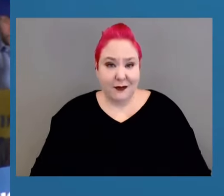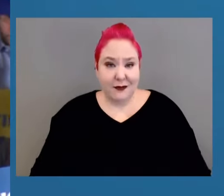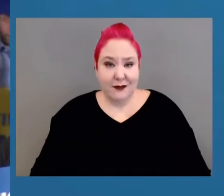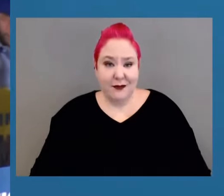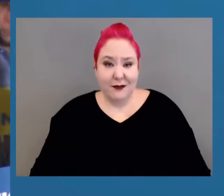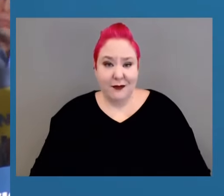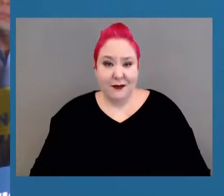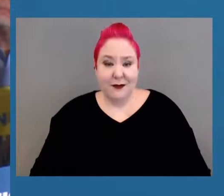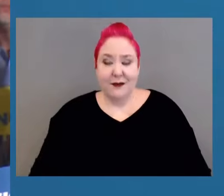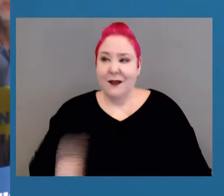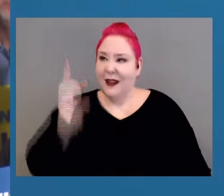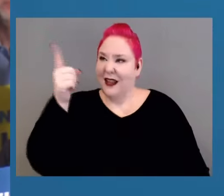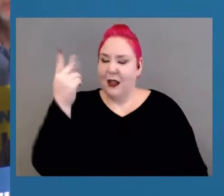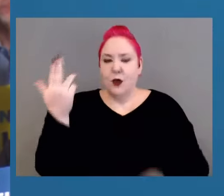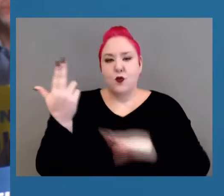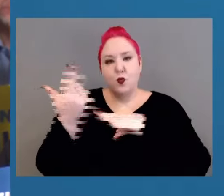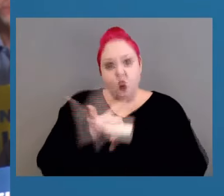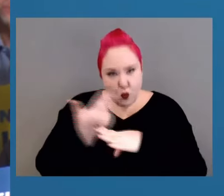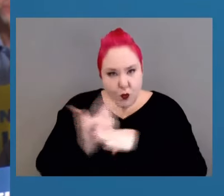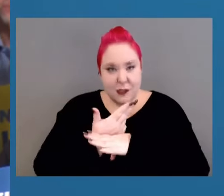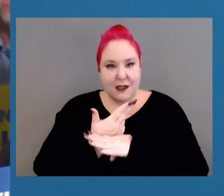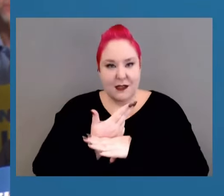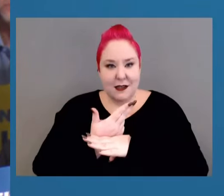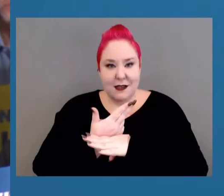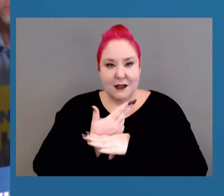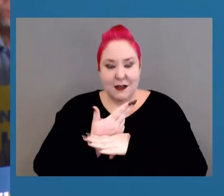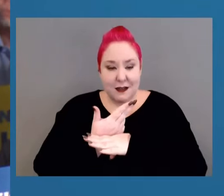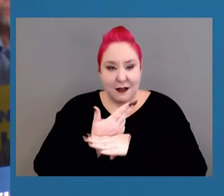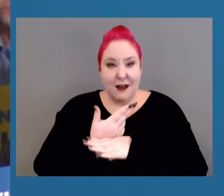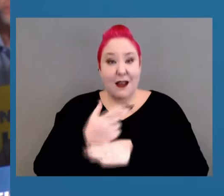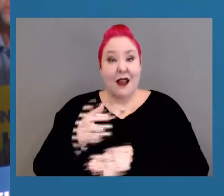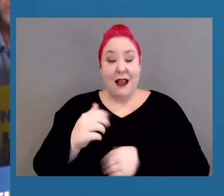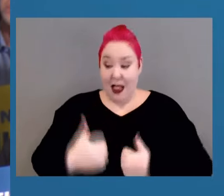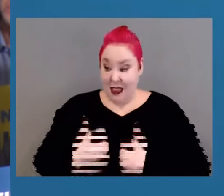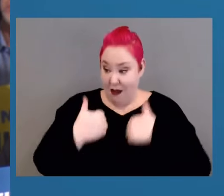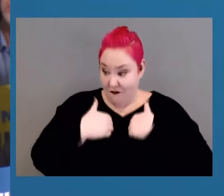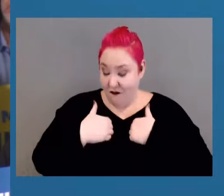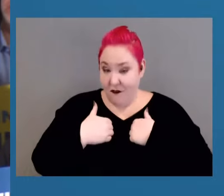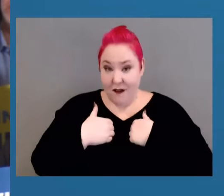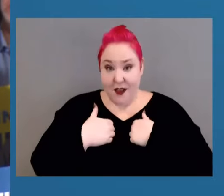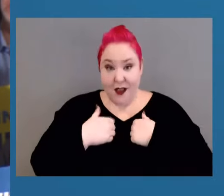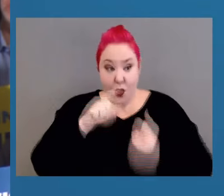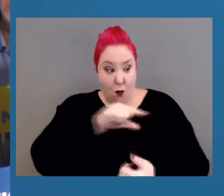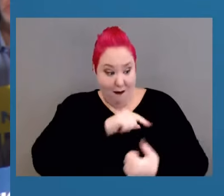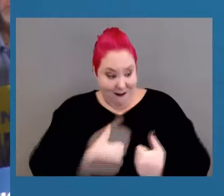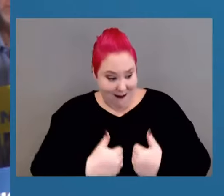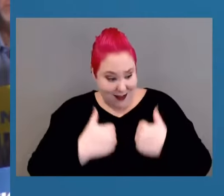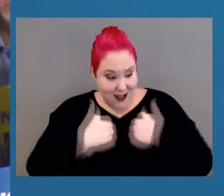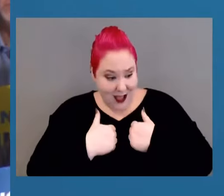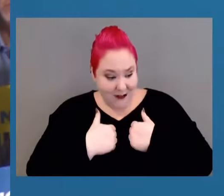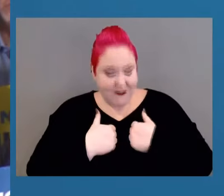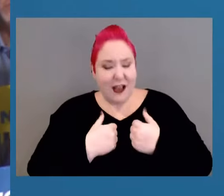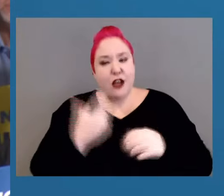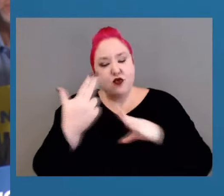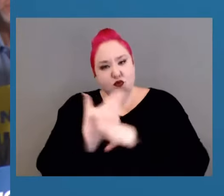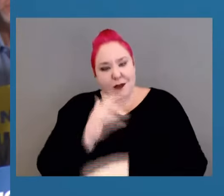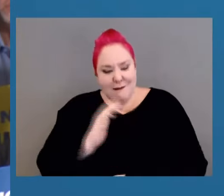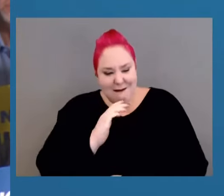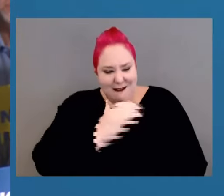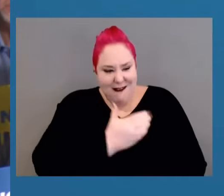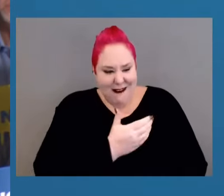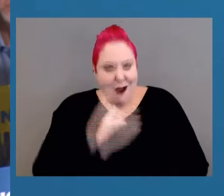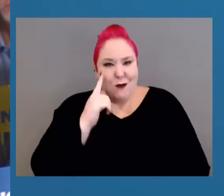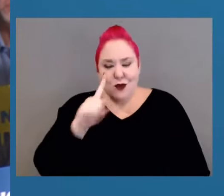He's using well-being as leverage to get Congress to make cuts